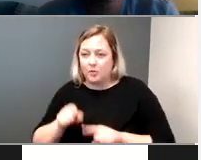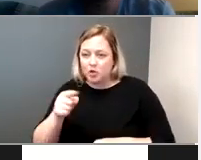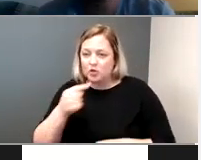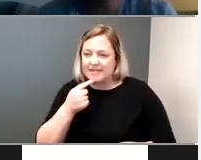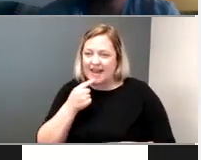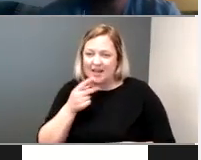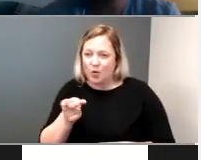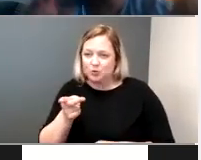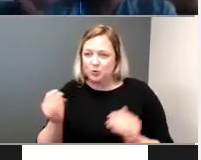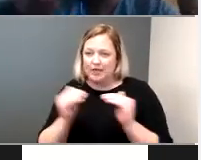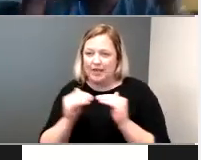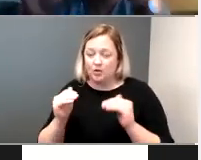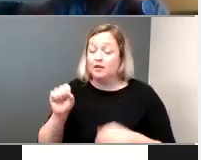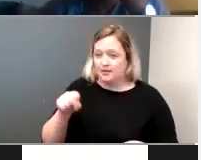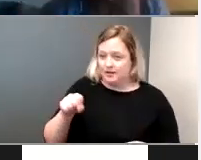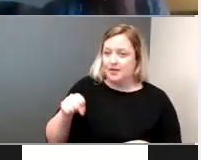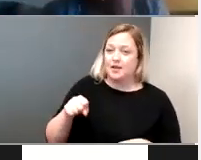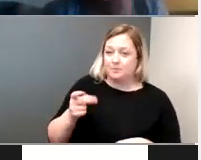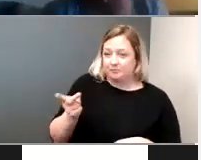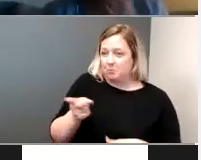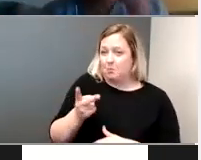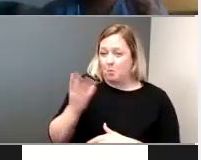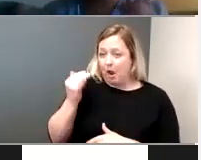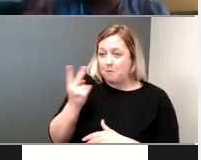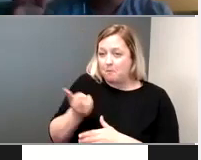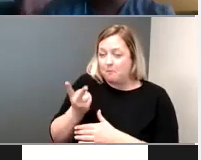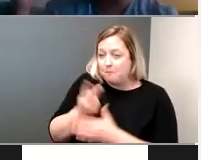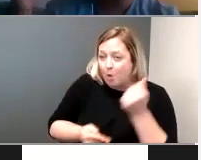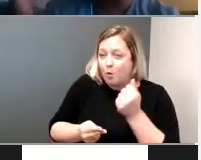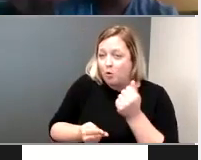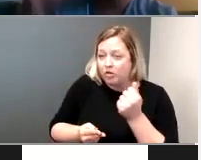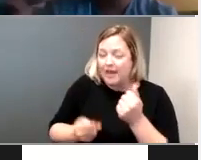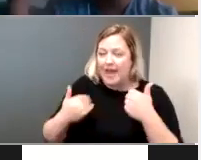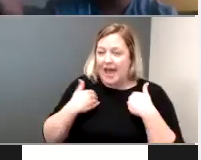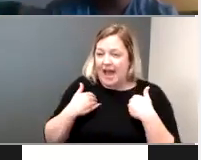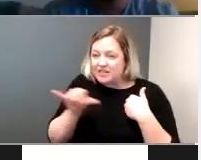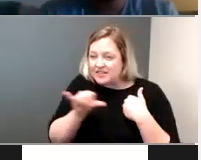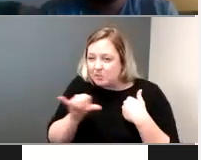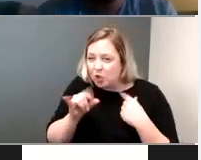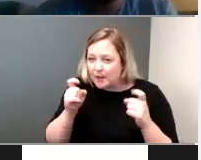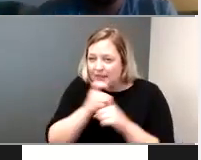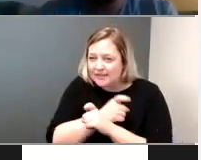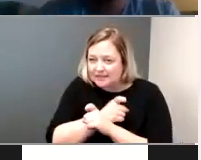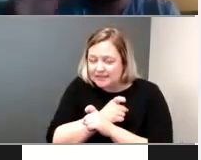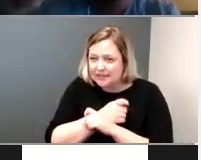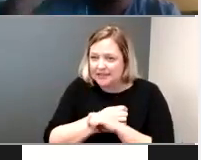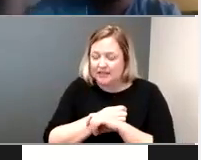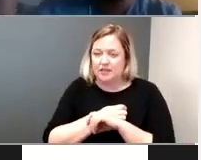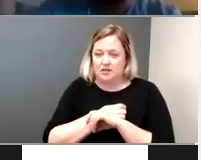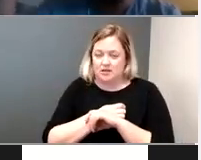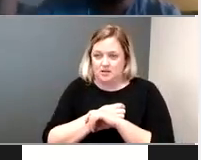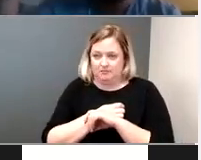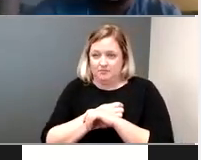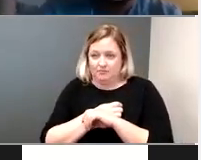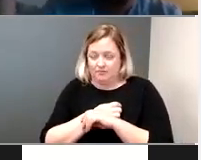Yes, because both of them are going to be a similar complexity, because log of n factorial sort of becomes n raised to the power